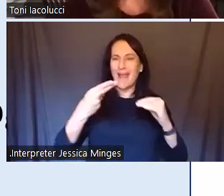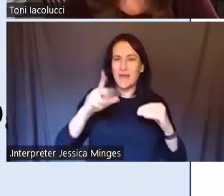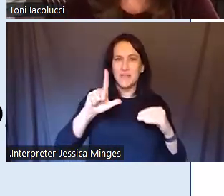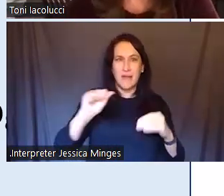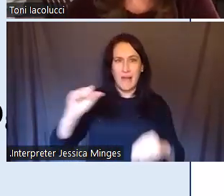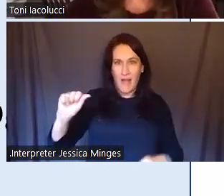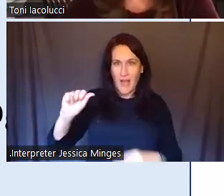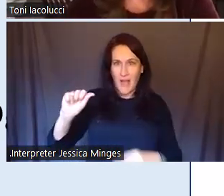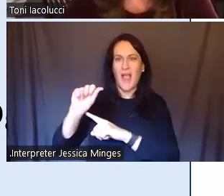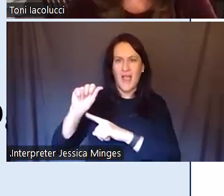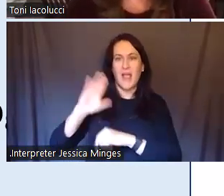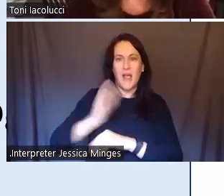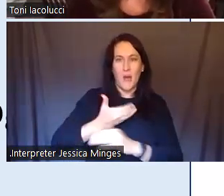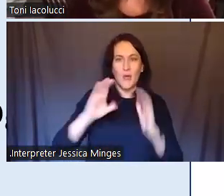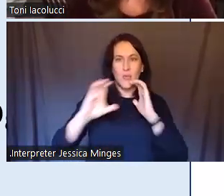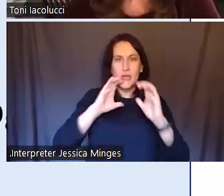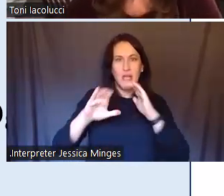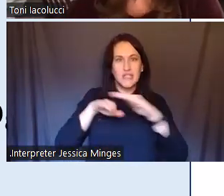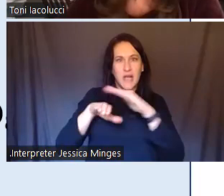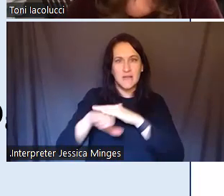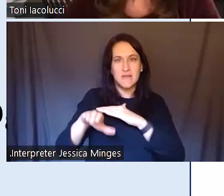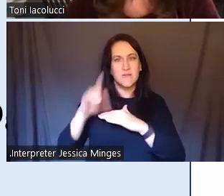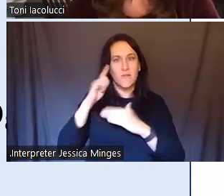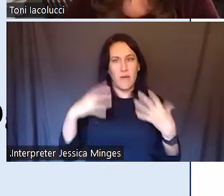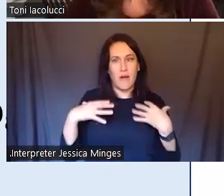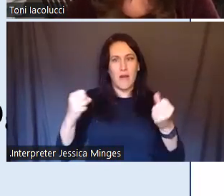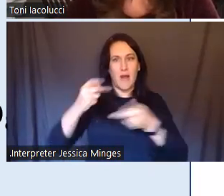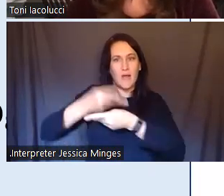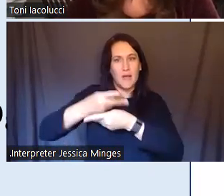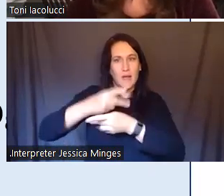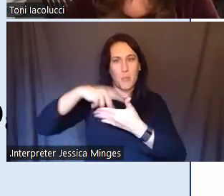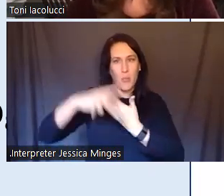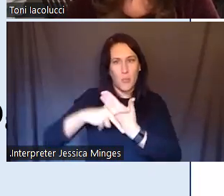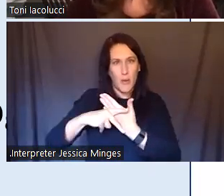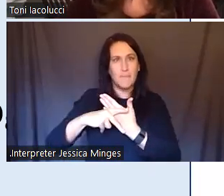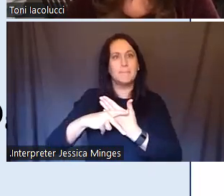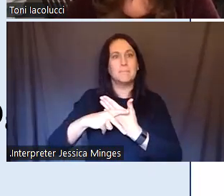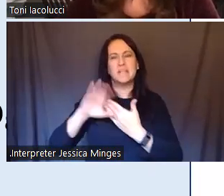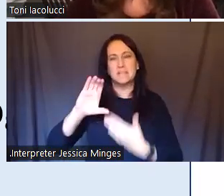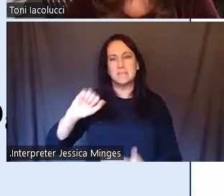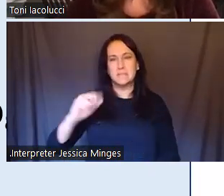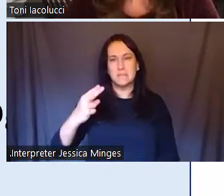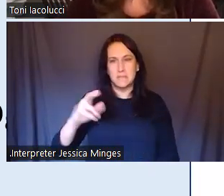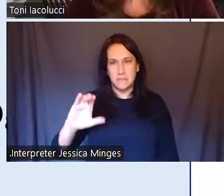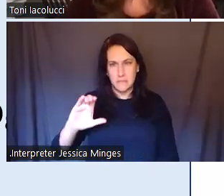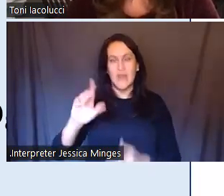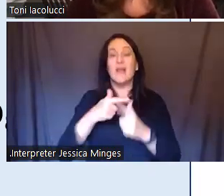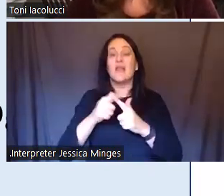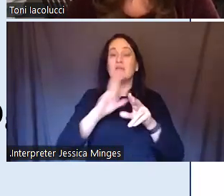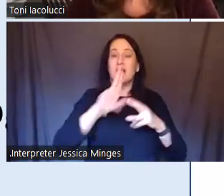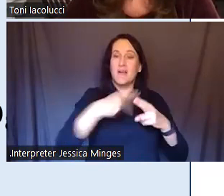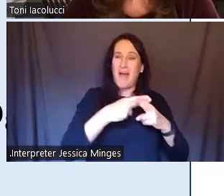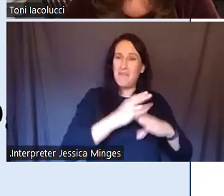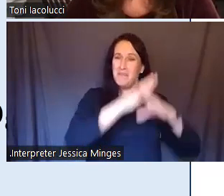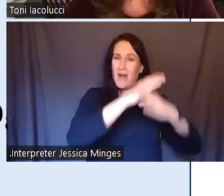HLAA's Communication Access and Healthcare Program. And then we're going to talk about removing barriers, because that's what